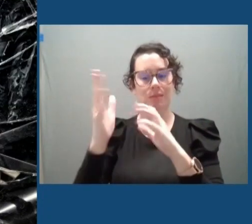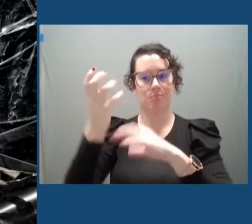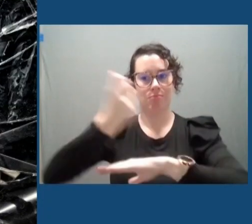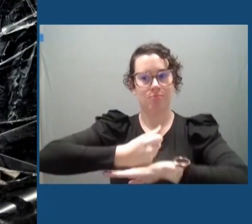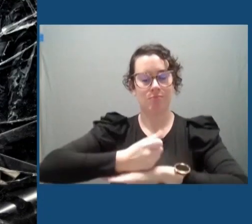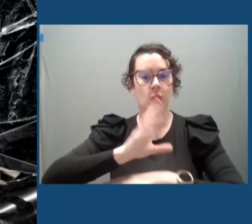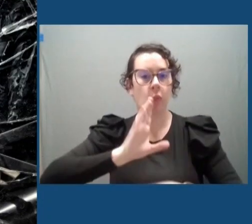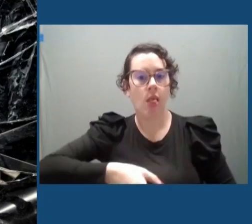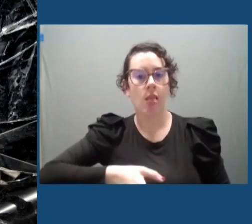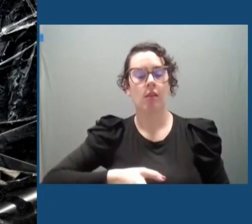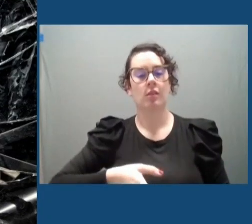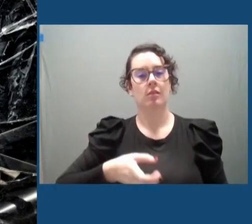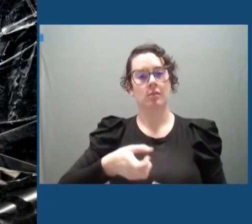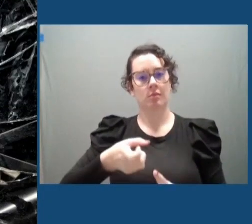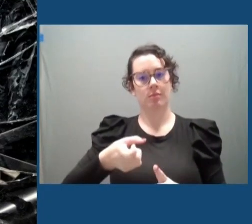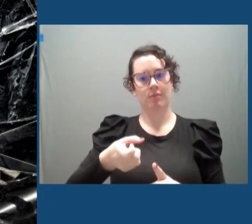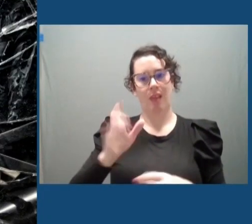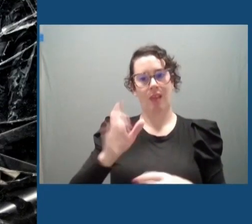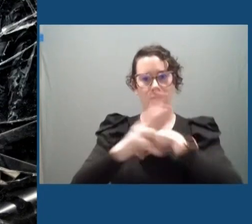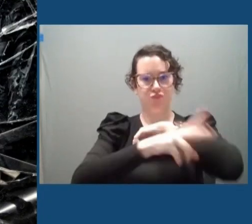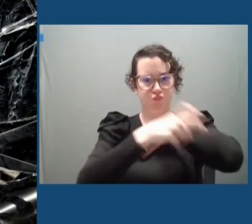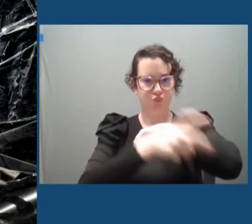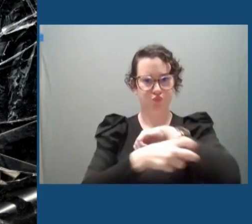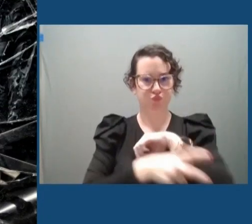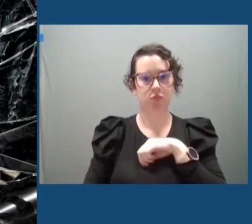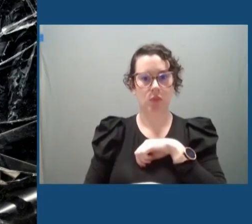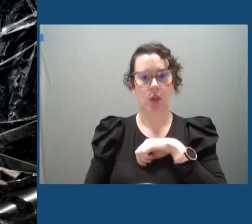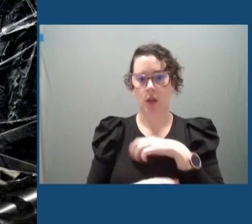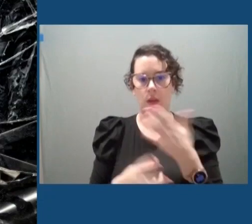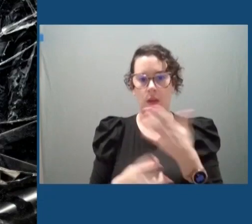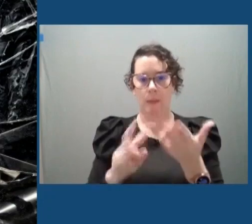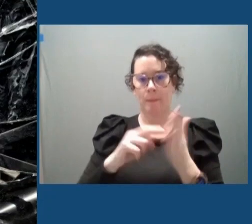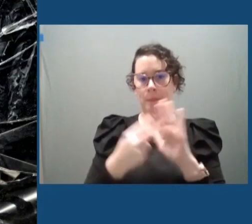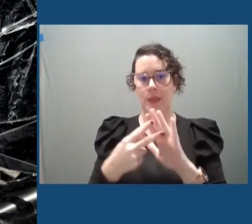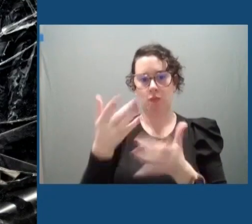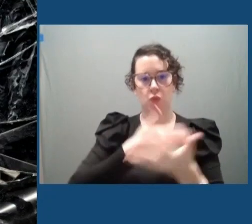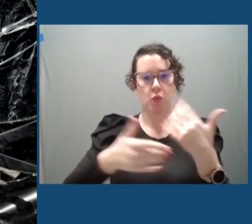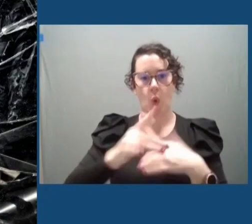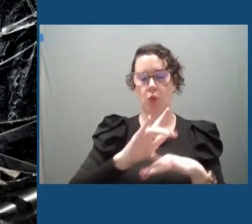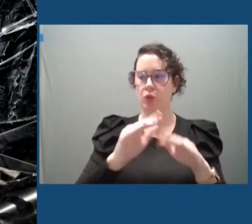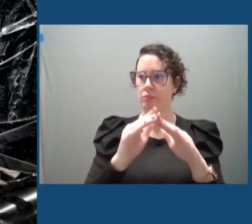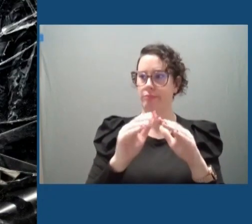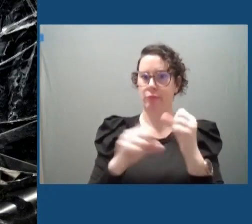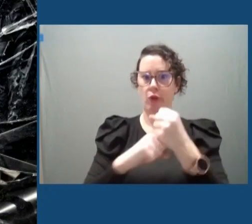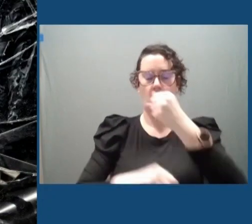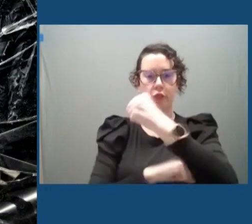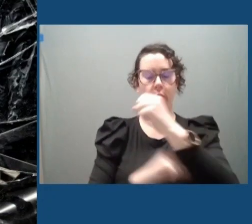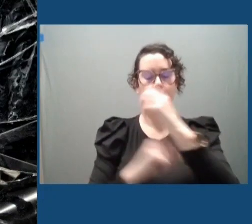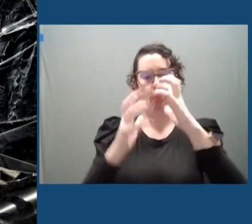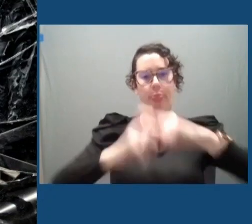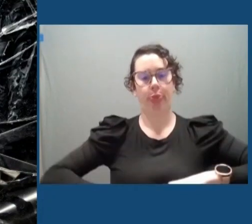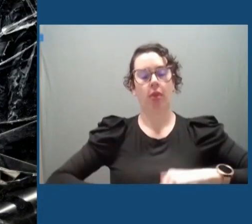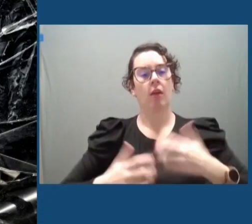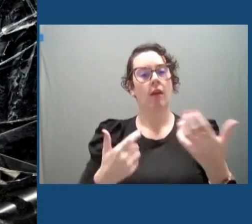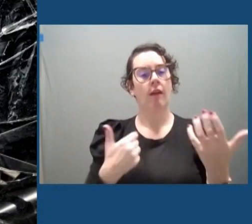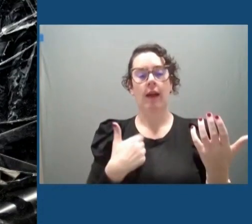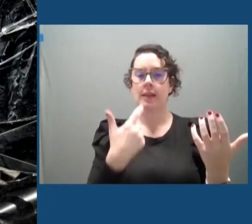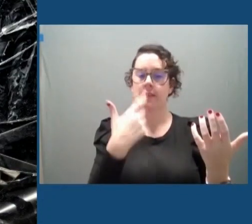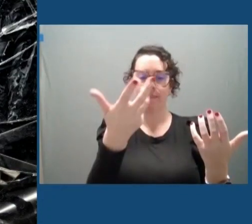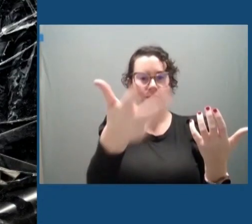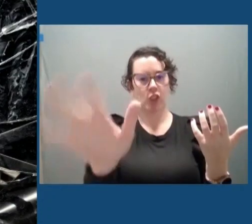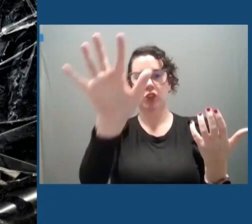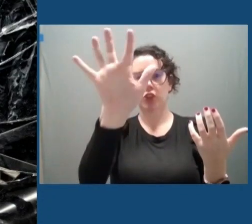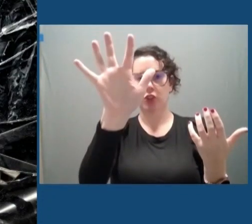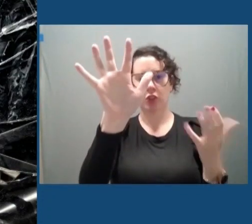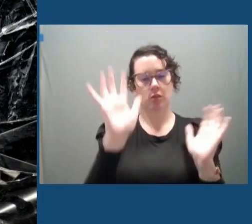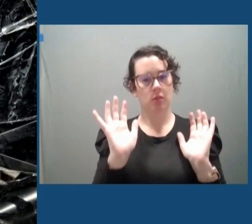attacks are nothing more than a breakdown of the social order. I say no more. The chaos must end.